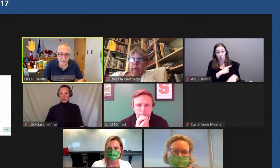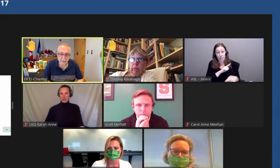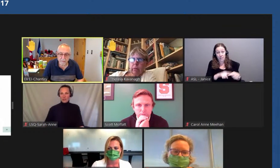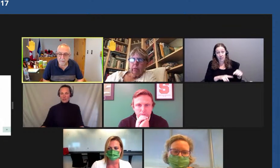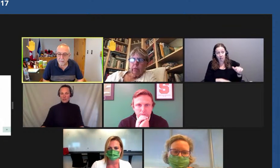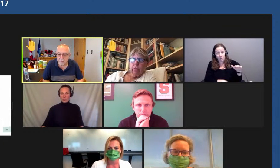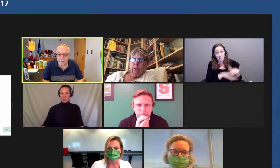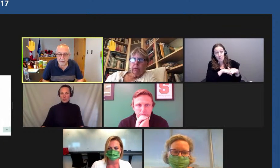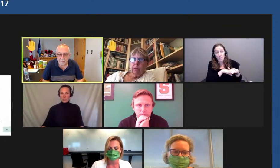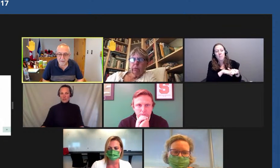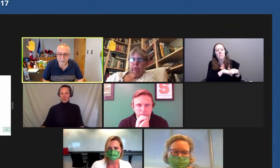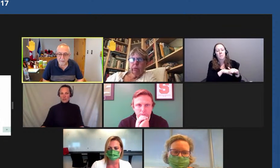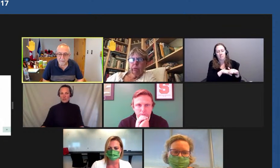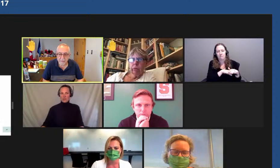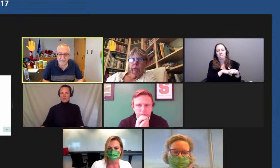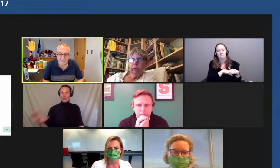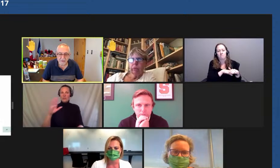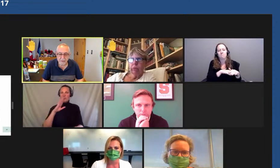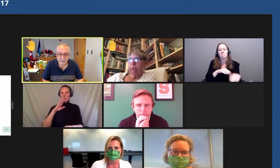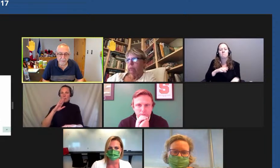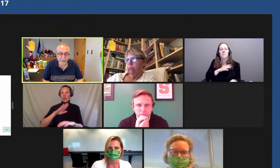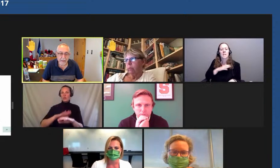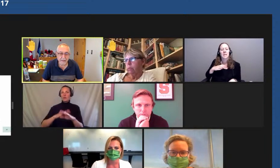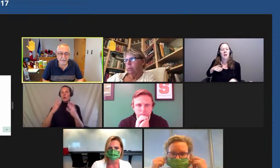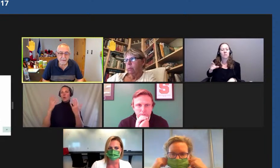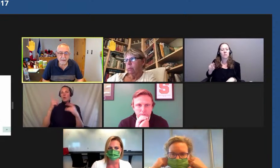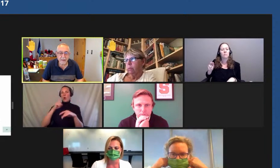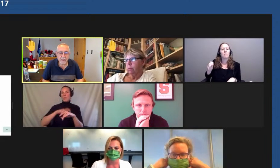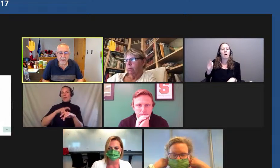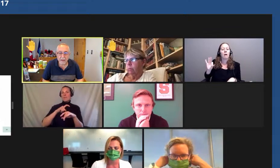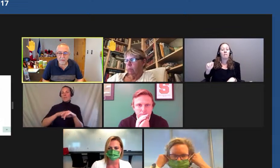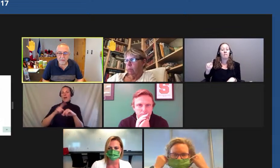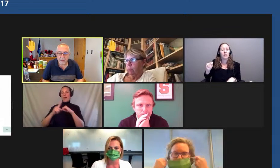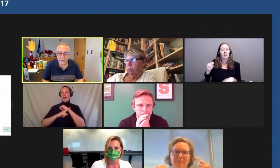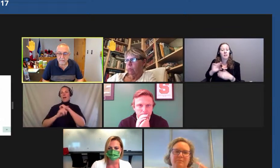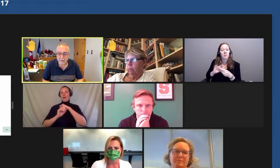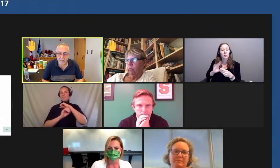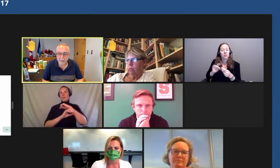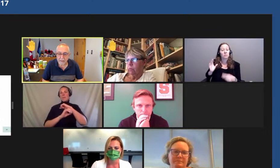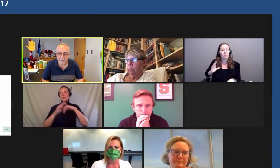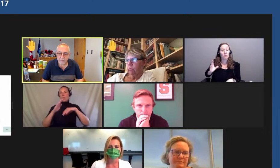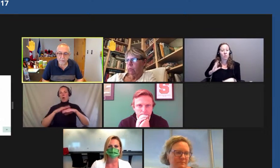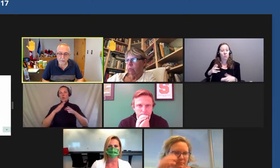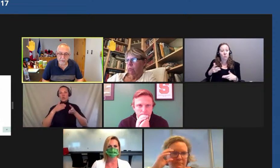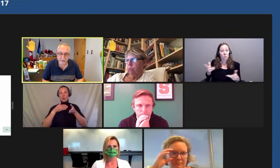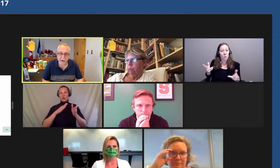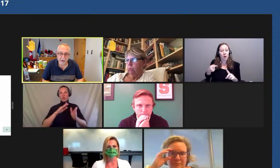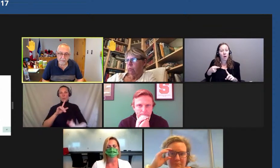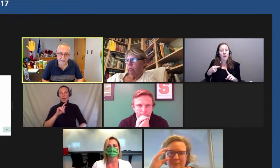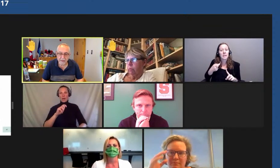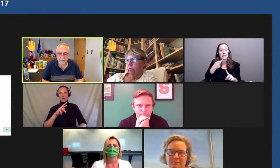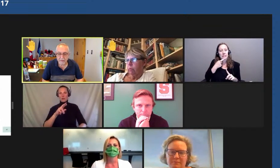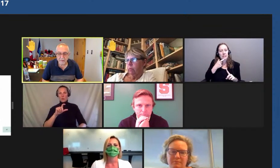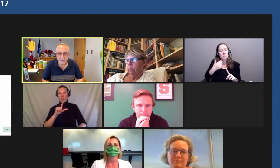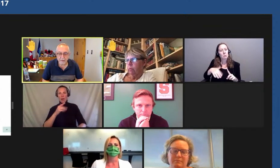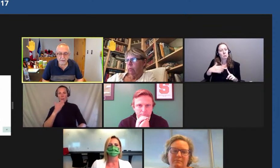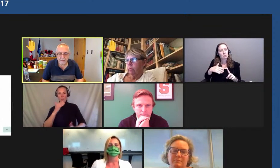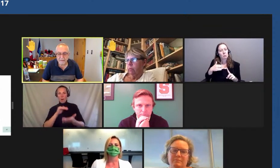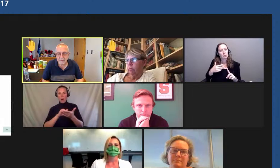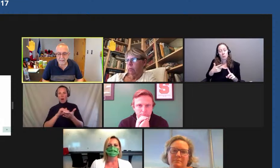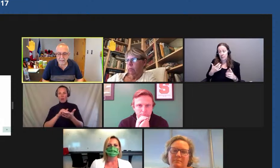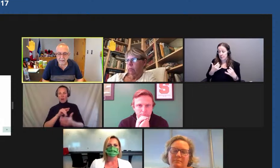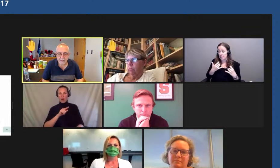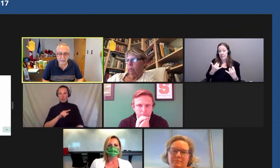yes, as Councillor Moffatt mentioned in the past, we thought, we have more time than what we